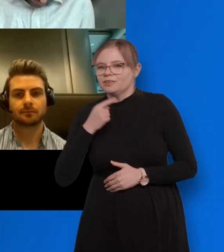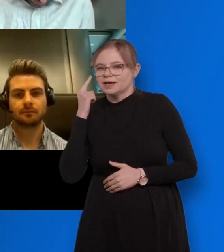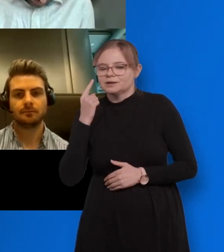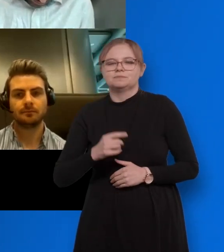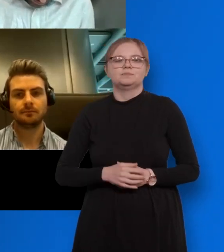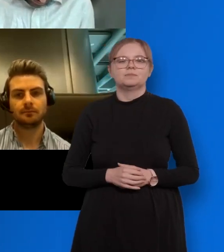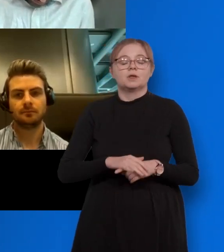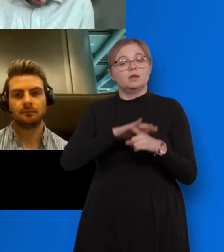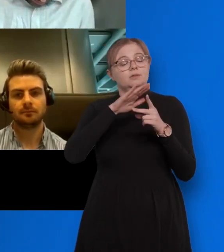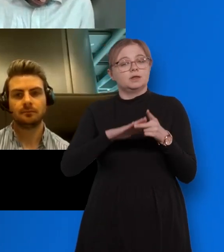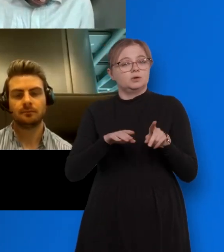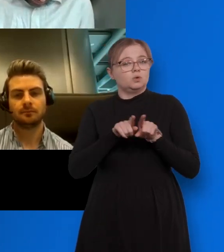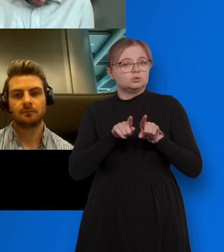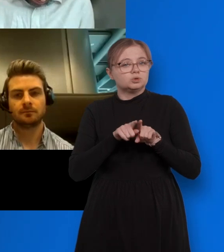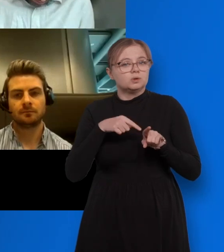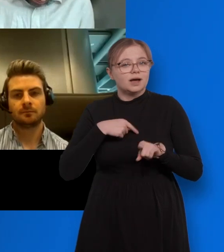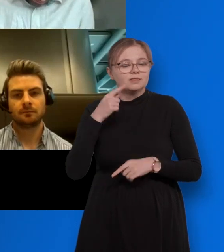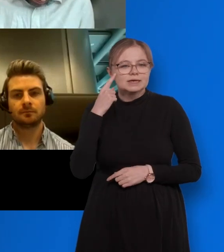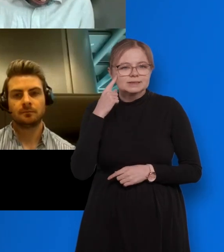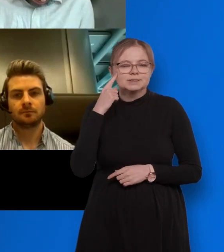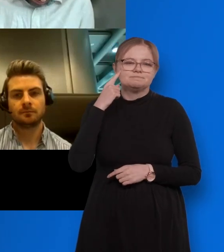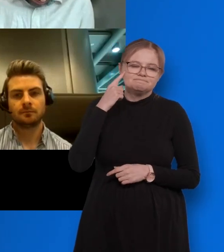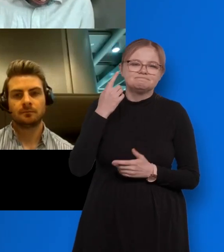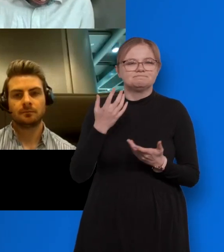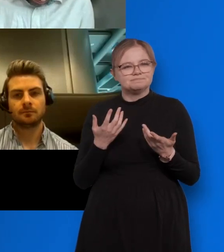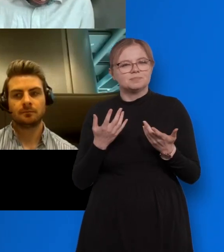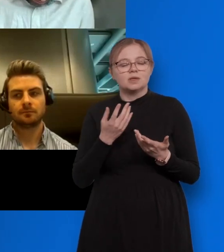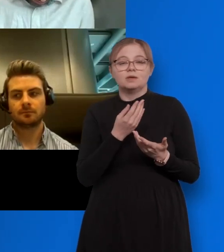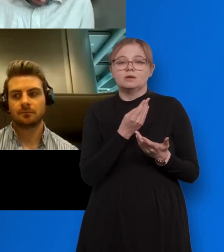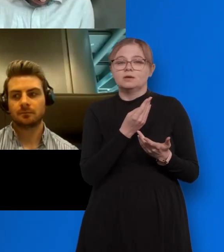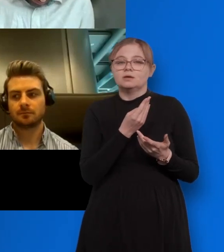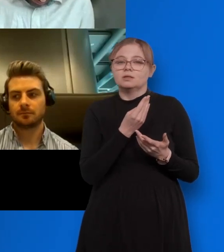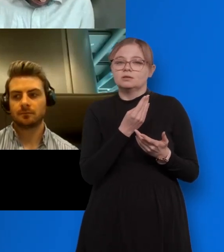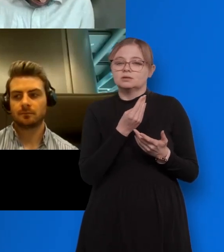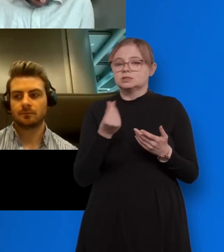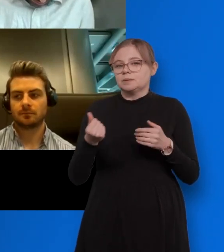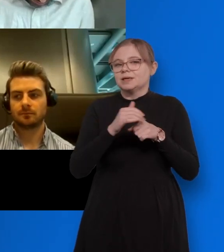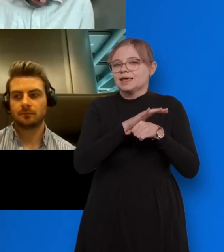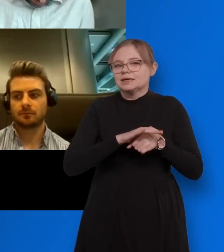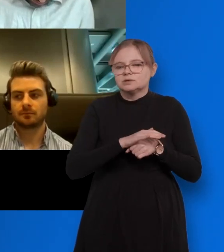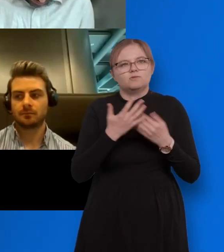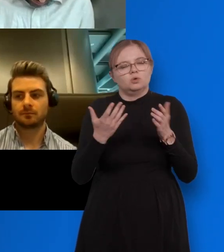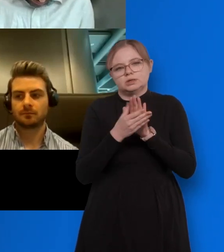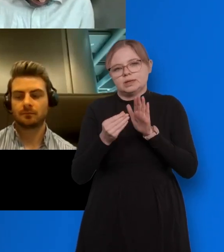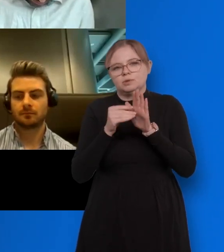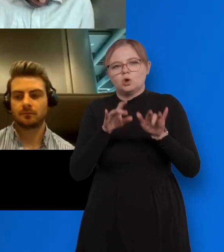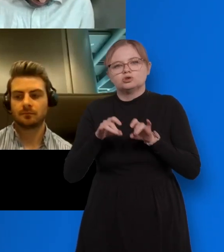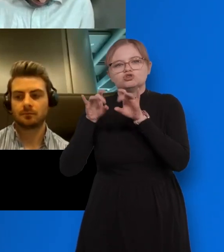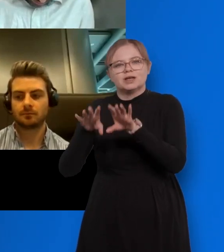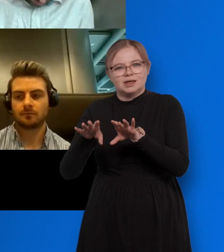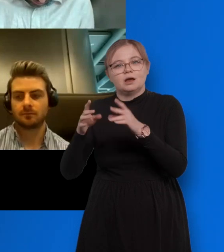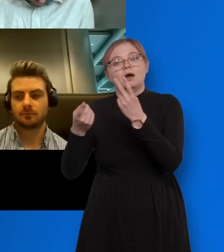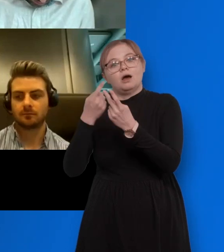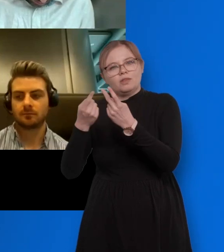But I also think there are cases where, so in Australia, in our other